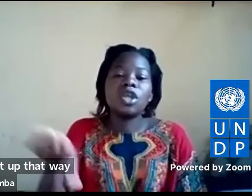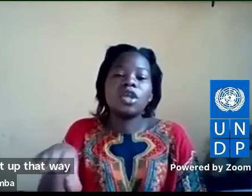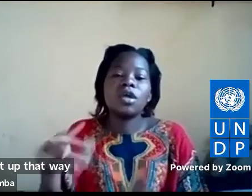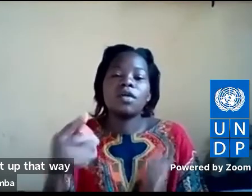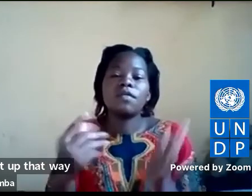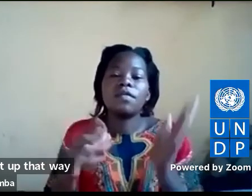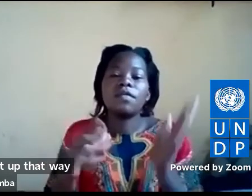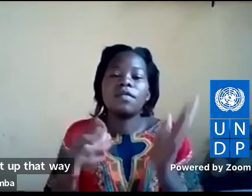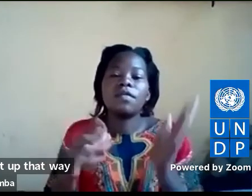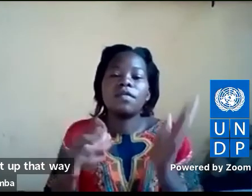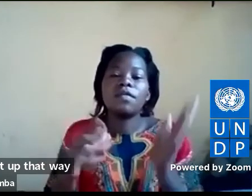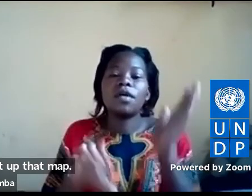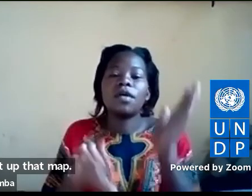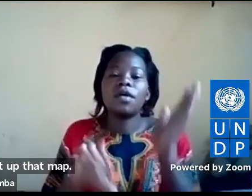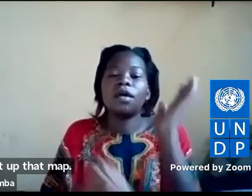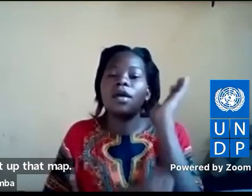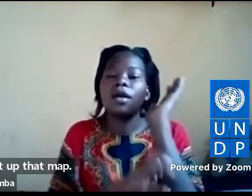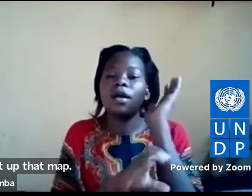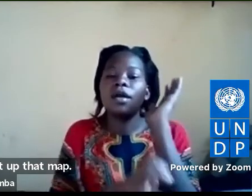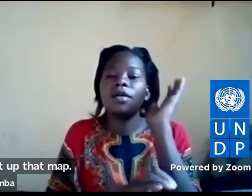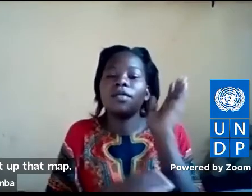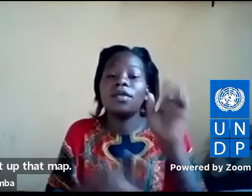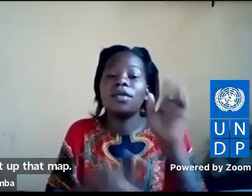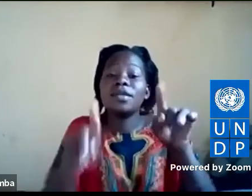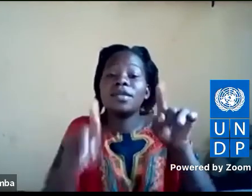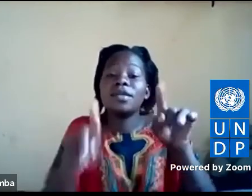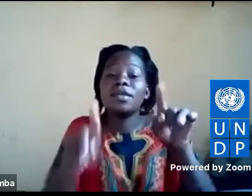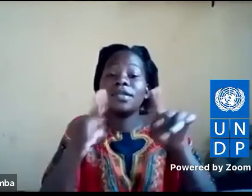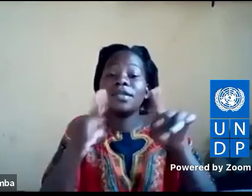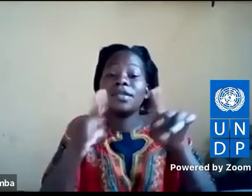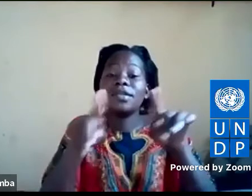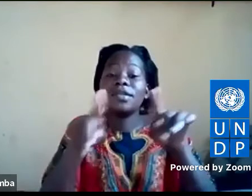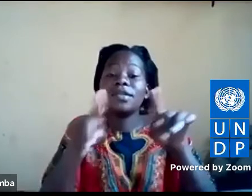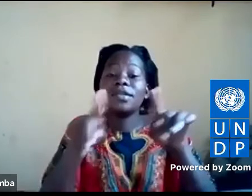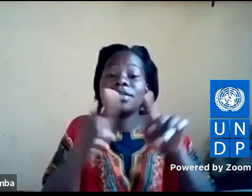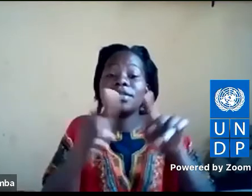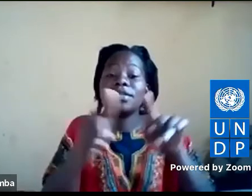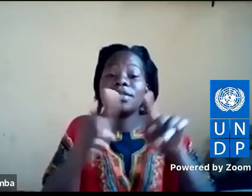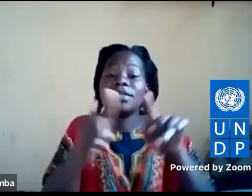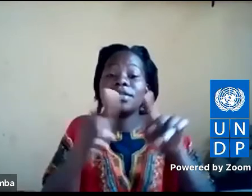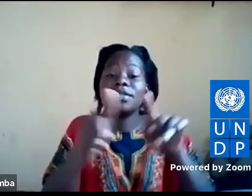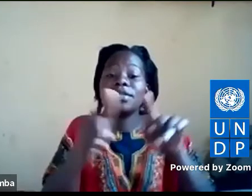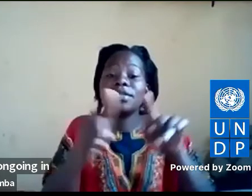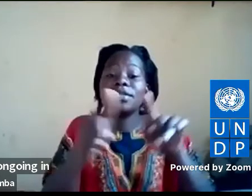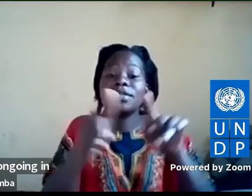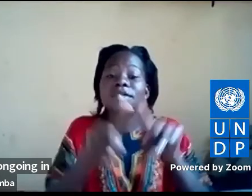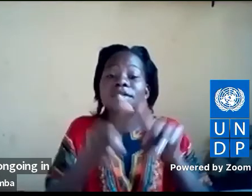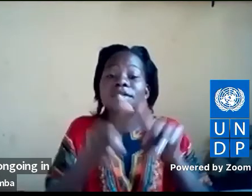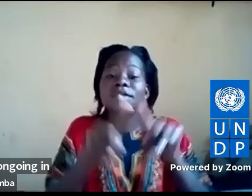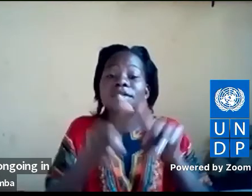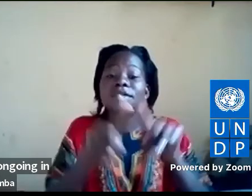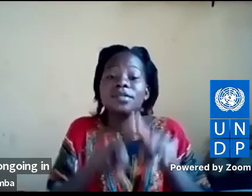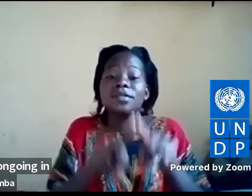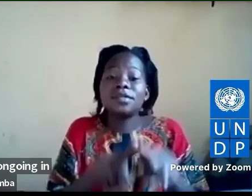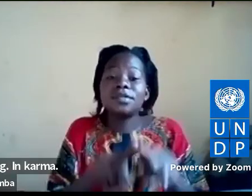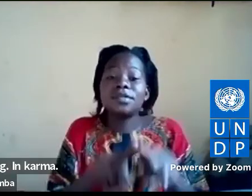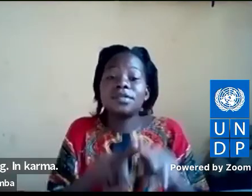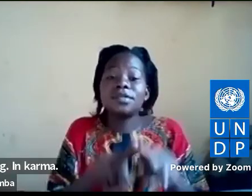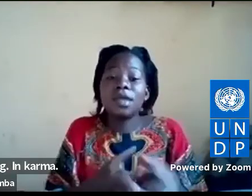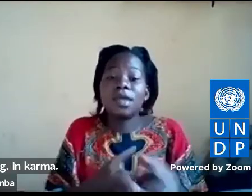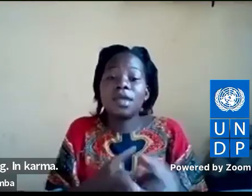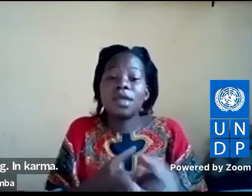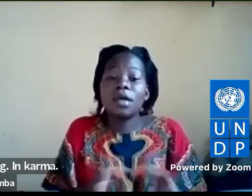the ongoing, the geophysical airborne surveys that are ongoing in Karamoja. I know the